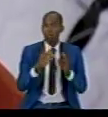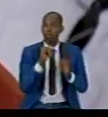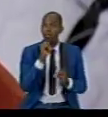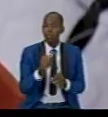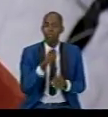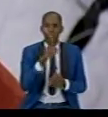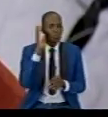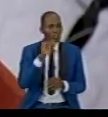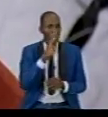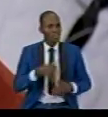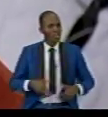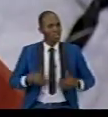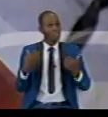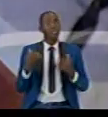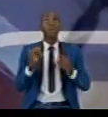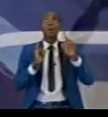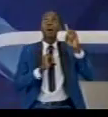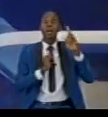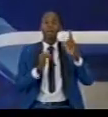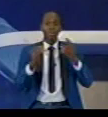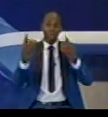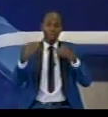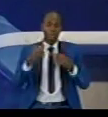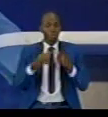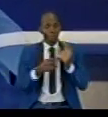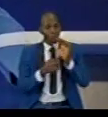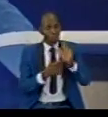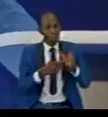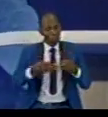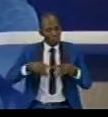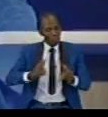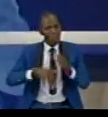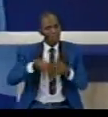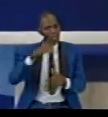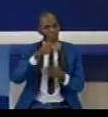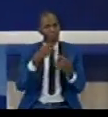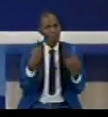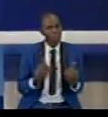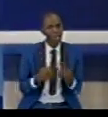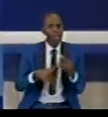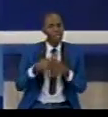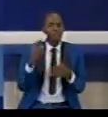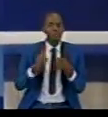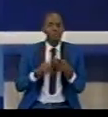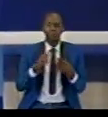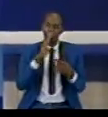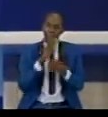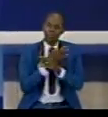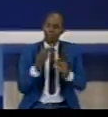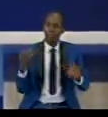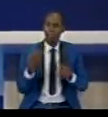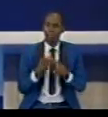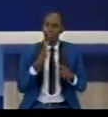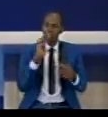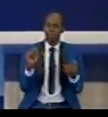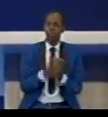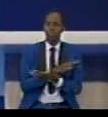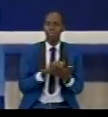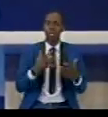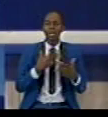of your sin and the way out of perishing and the way out of the ancient